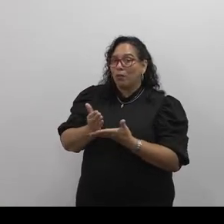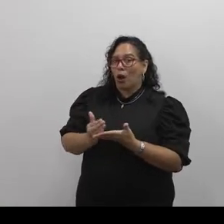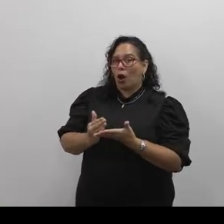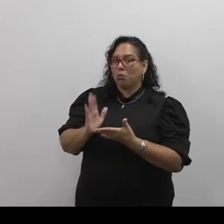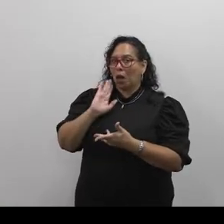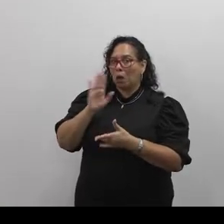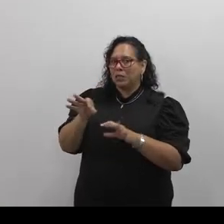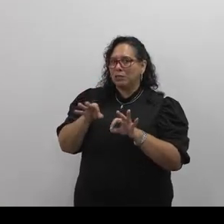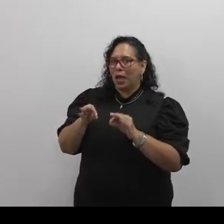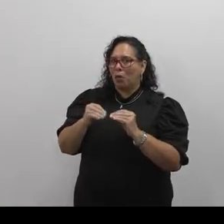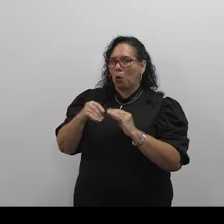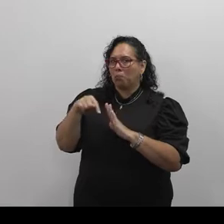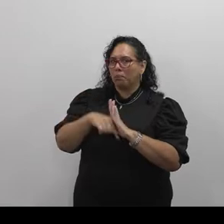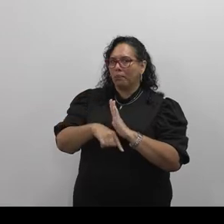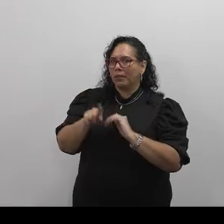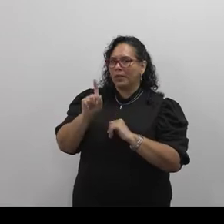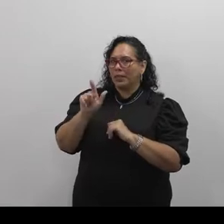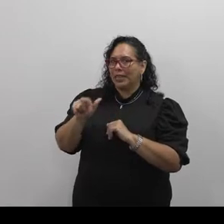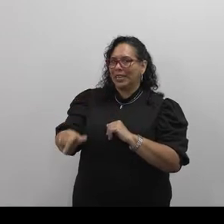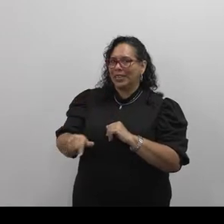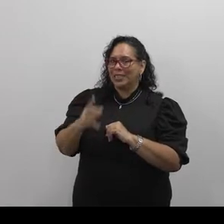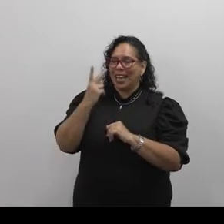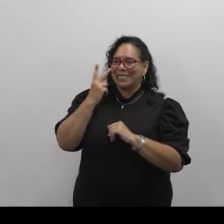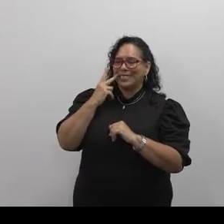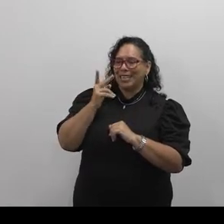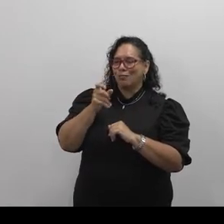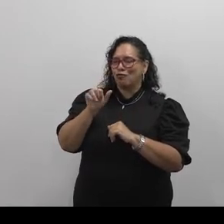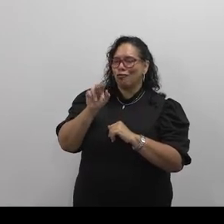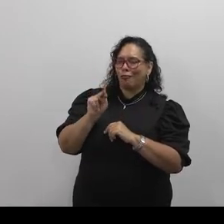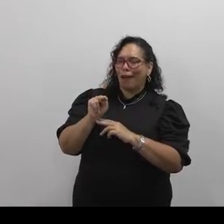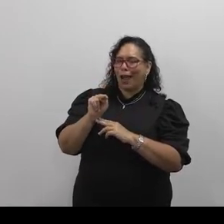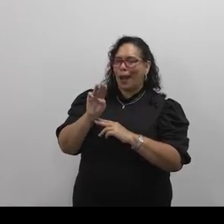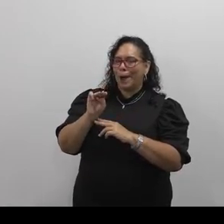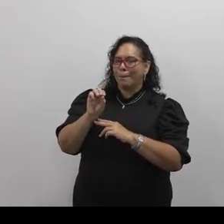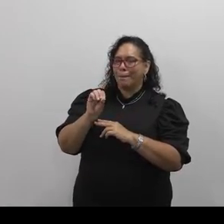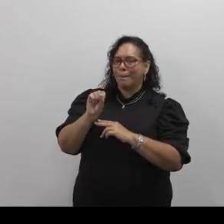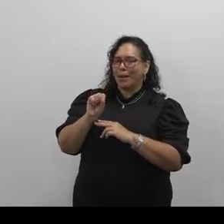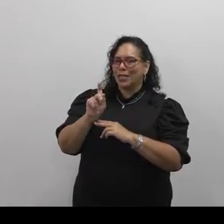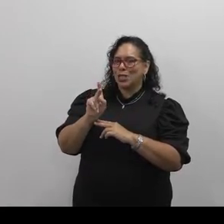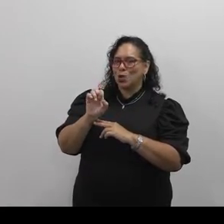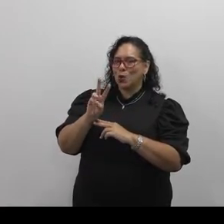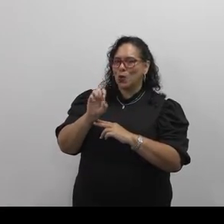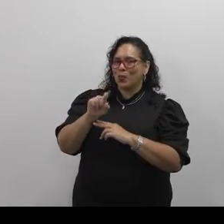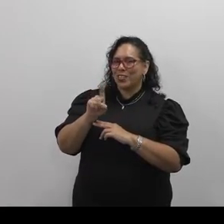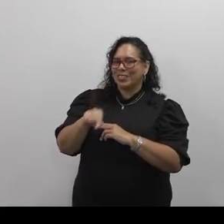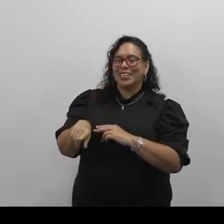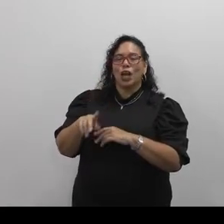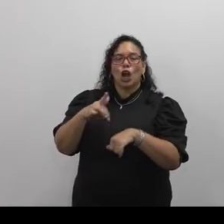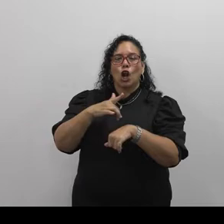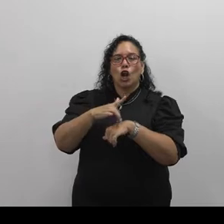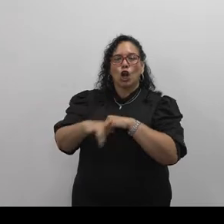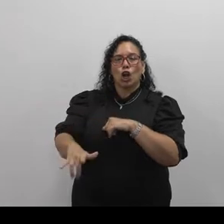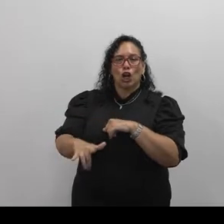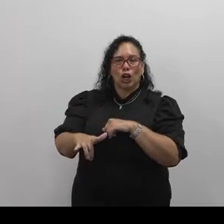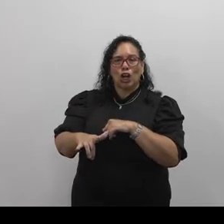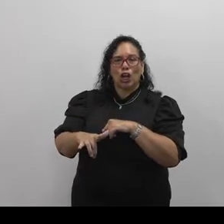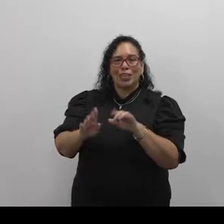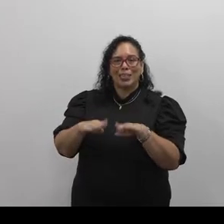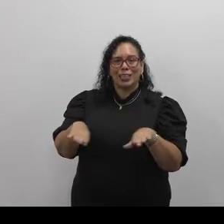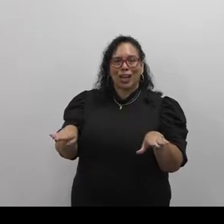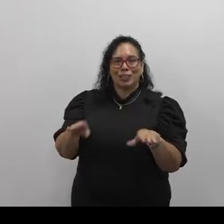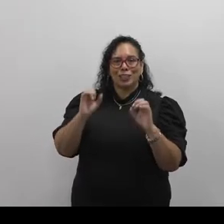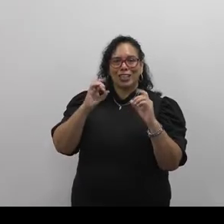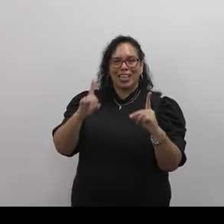short while, just as I glanced at Brian Moskowitz here, early childhood education, right? So we know we have a new grade level before us. That's gonna